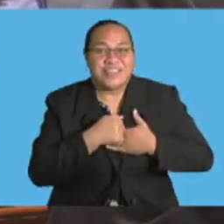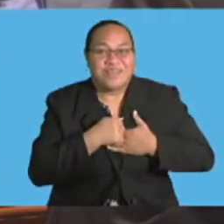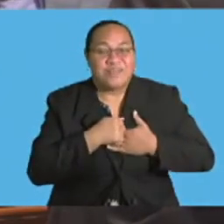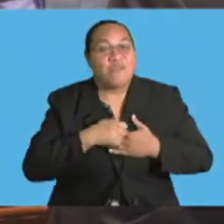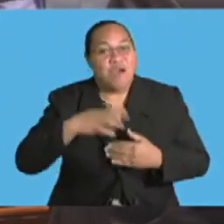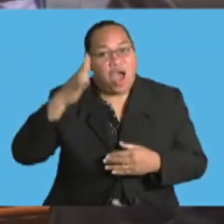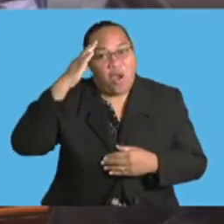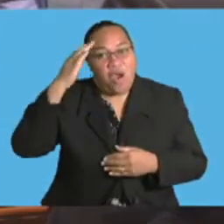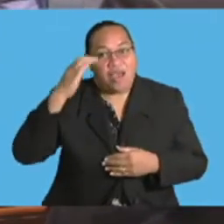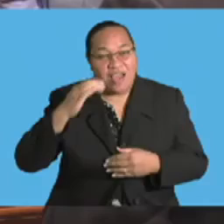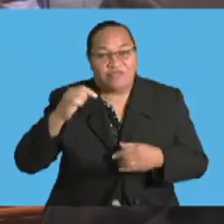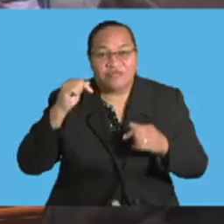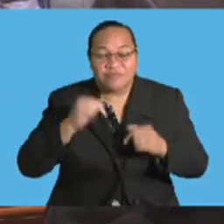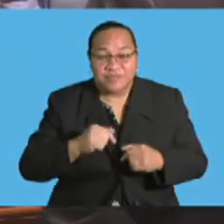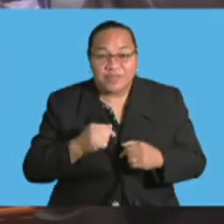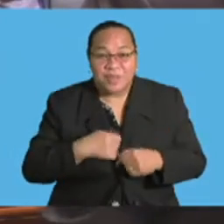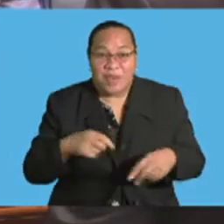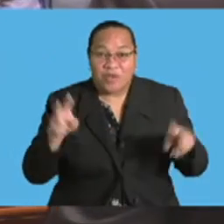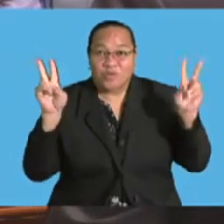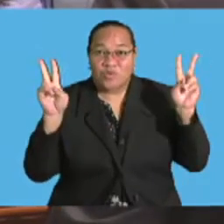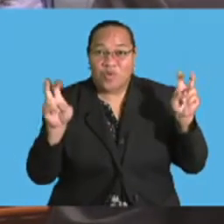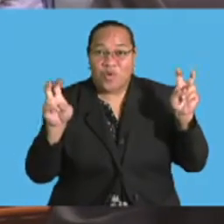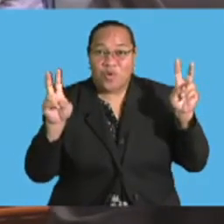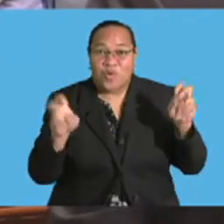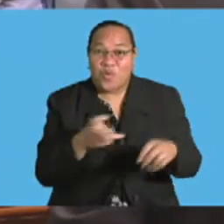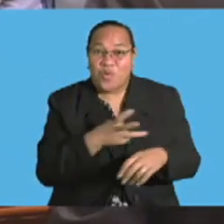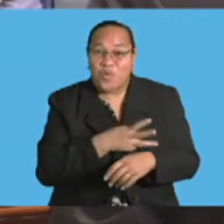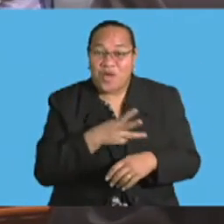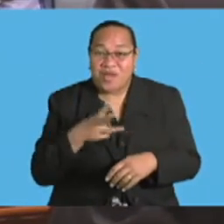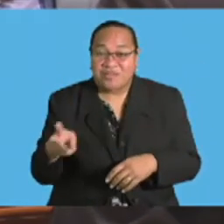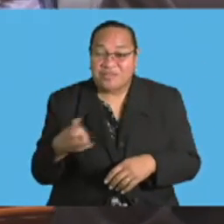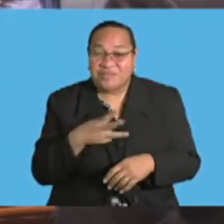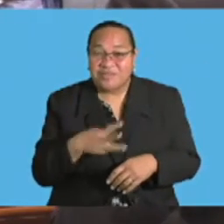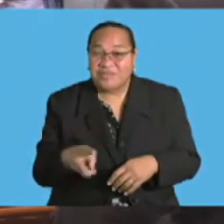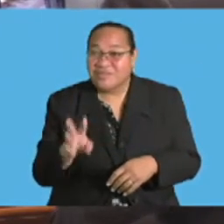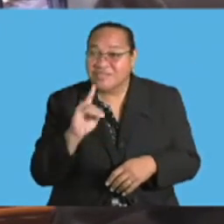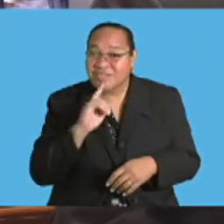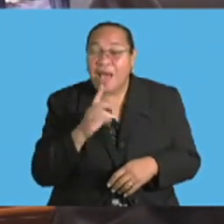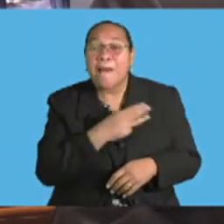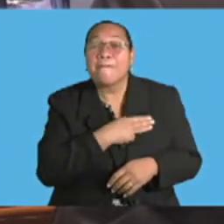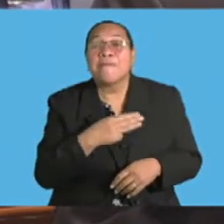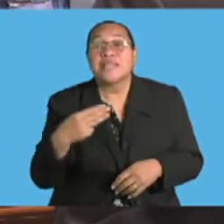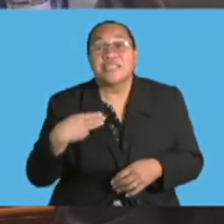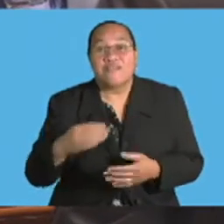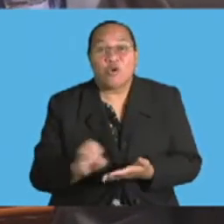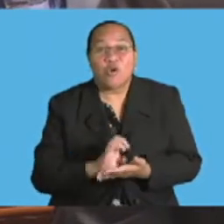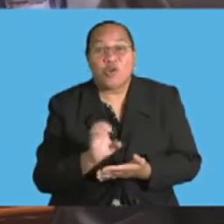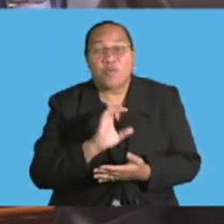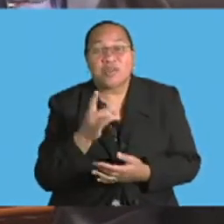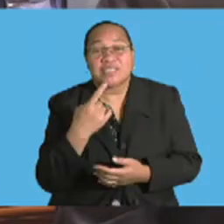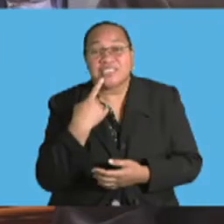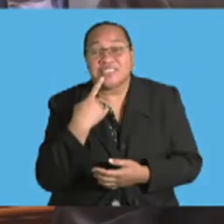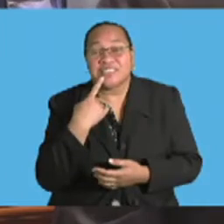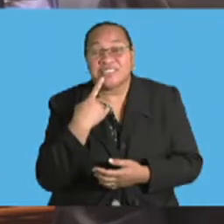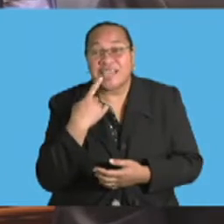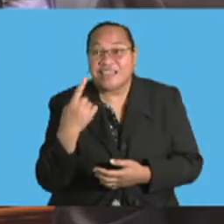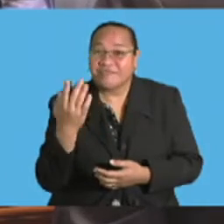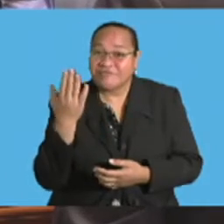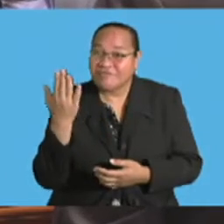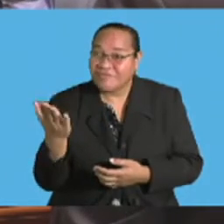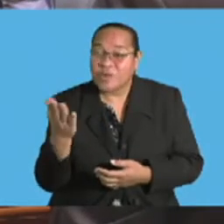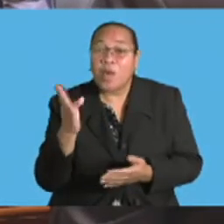country. Let me quote the words of the Honourable Minister for Economy during his budget